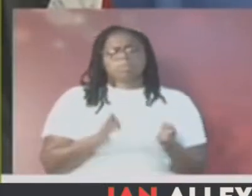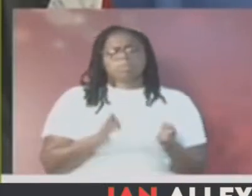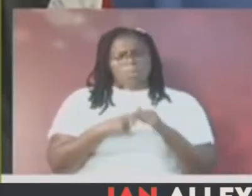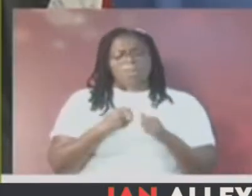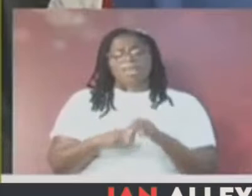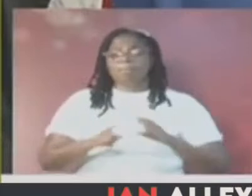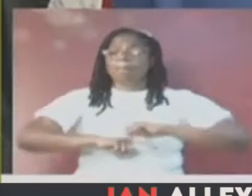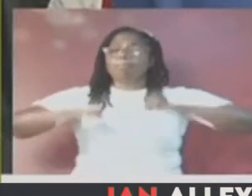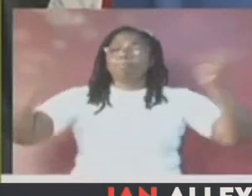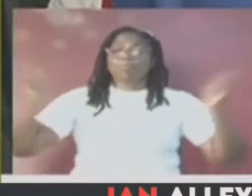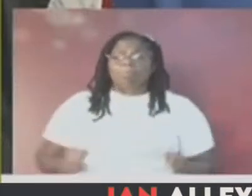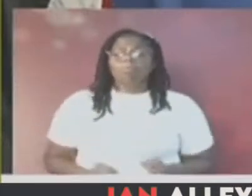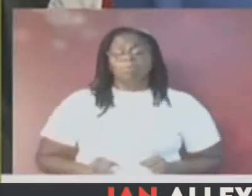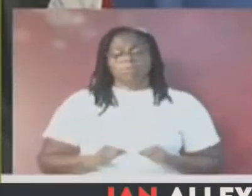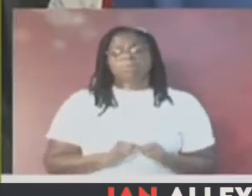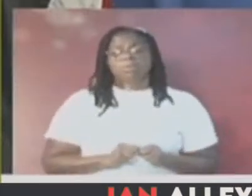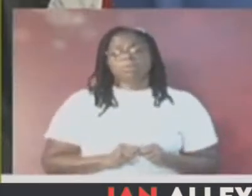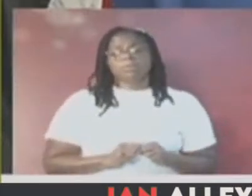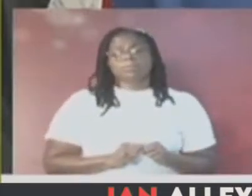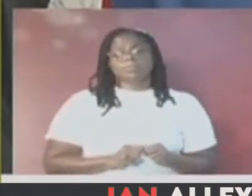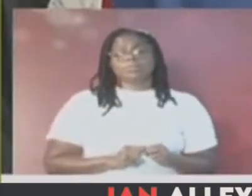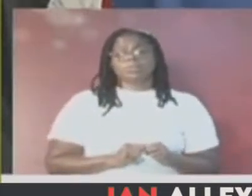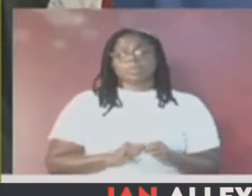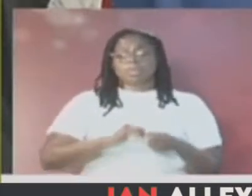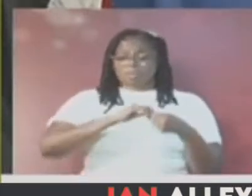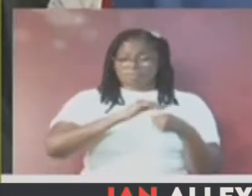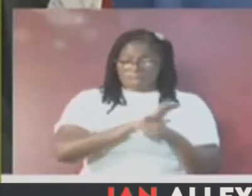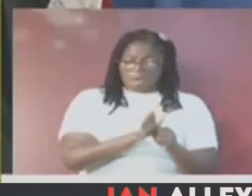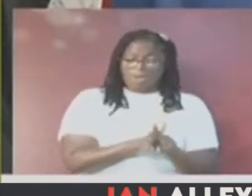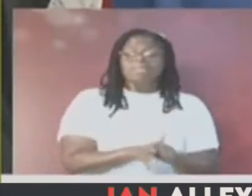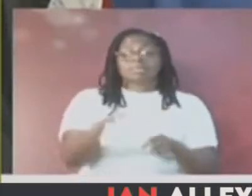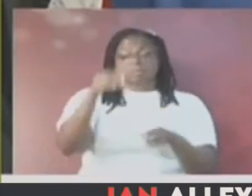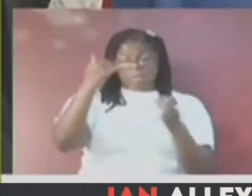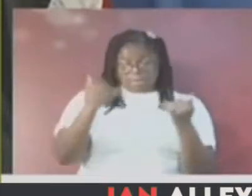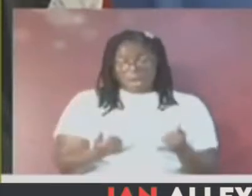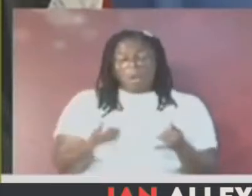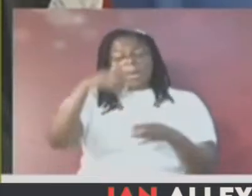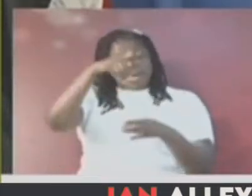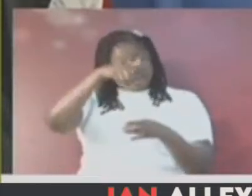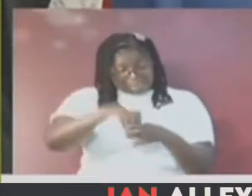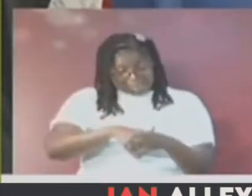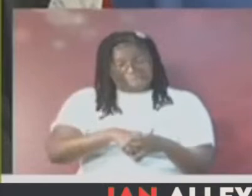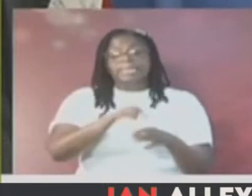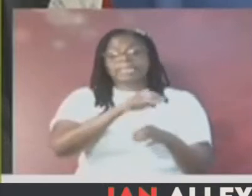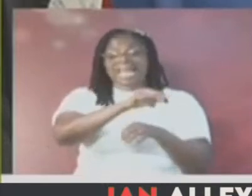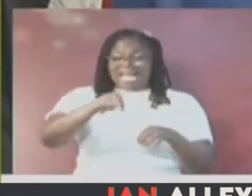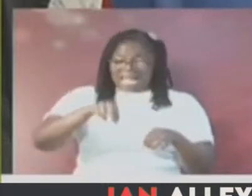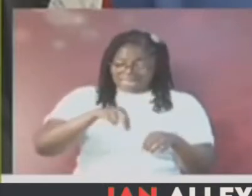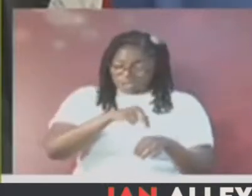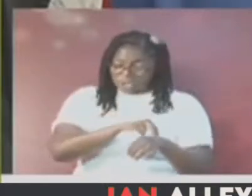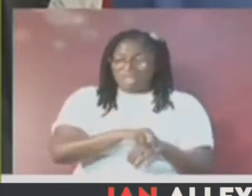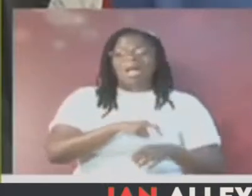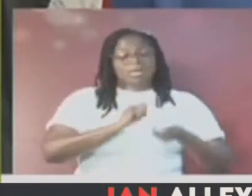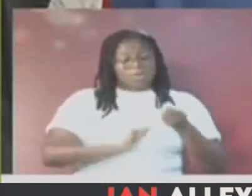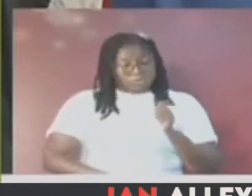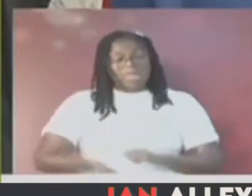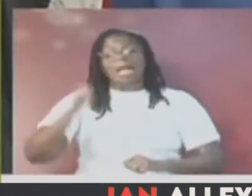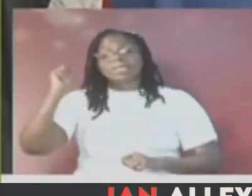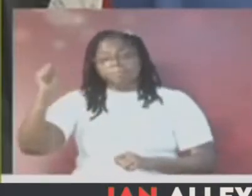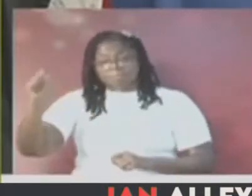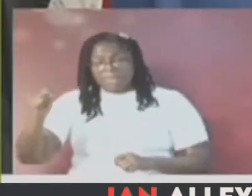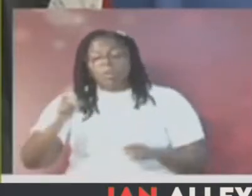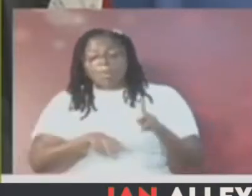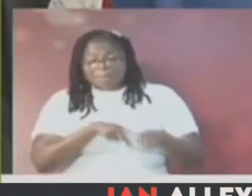problem. The virus is in our national population. You would have seen, if Dr. Hines was able to show